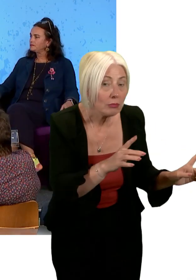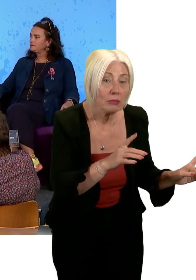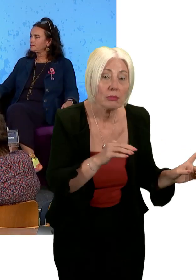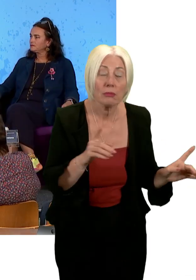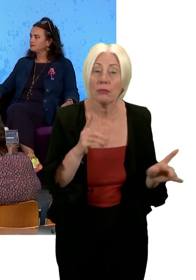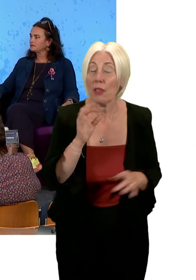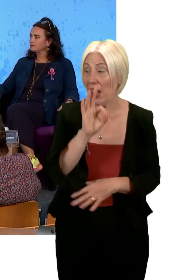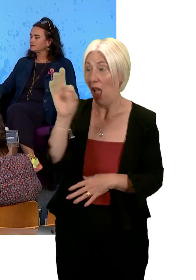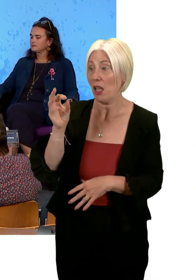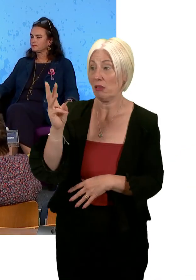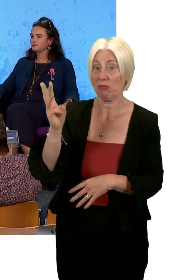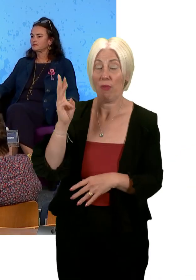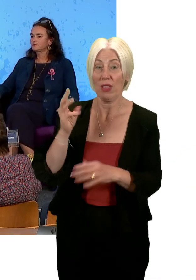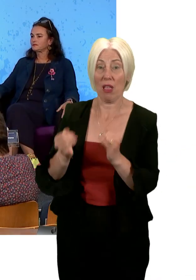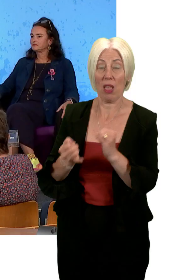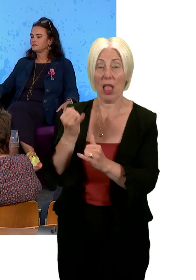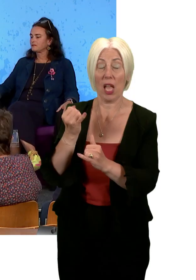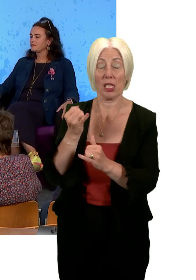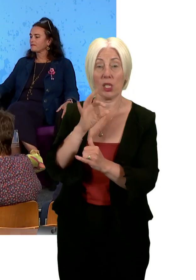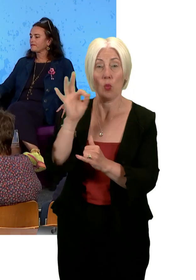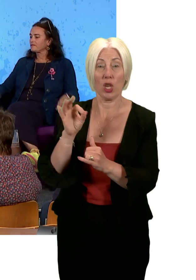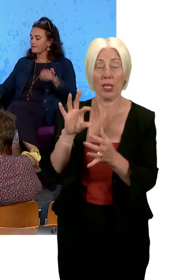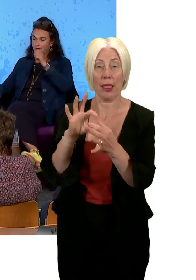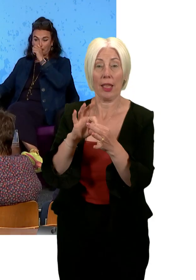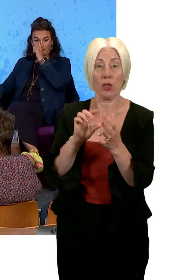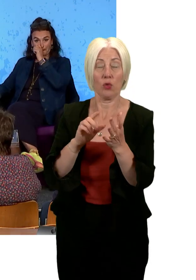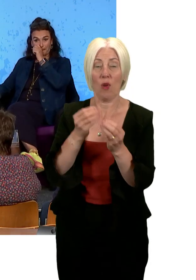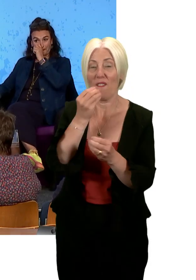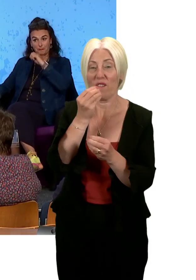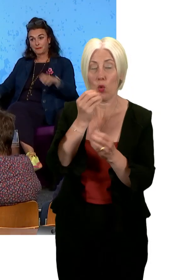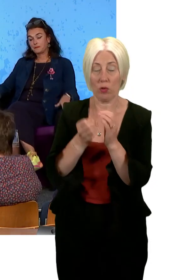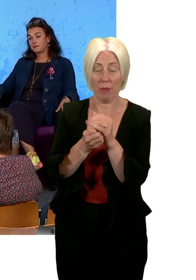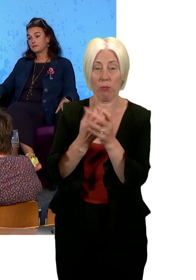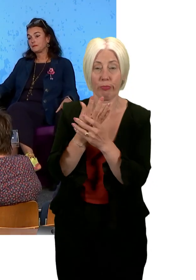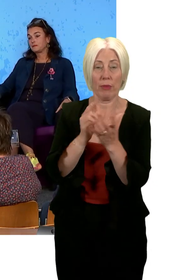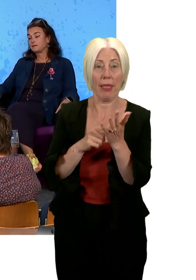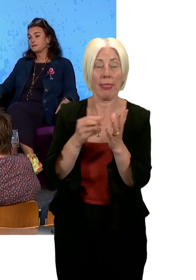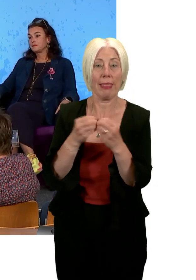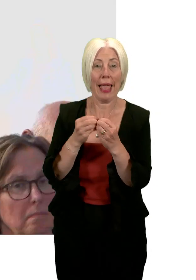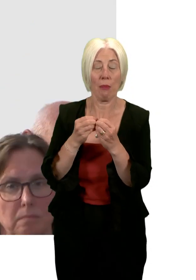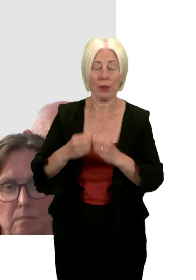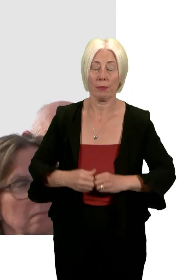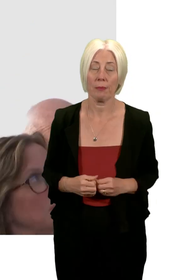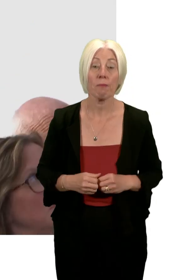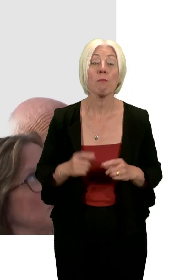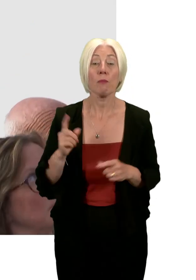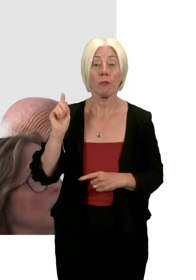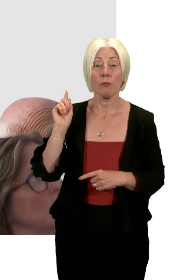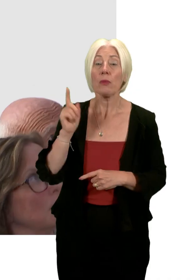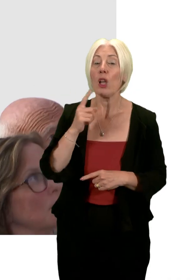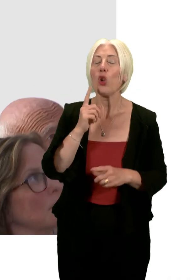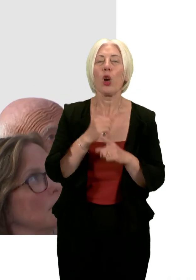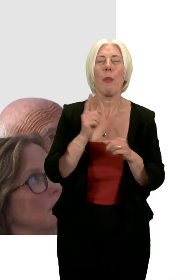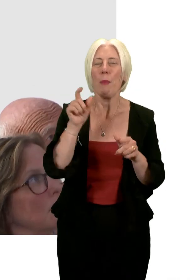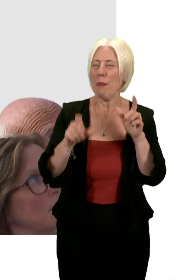question about lab-grown food and how that relates to the environment. Stuart mentioned the problem of conflict of